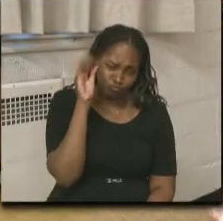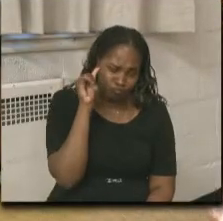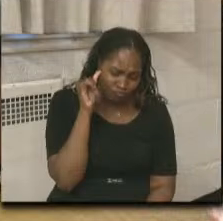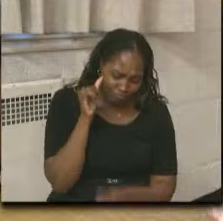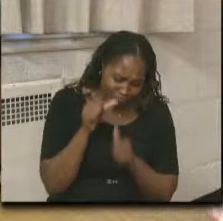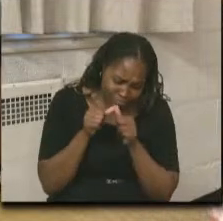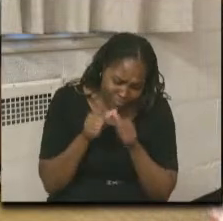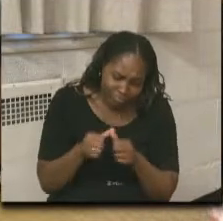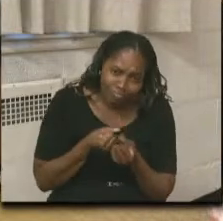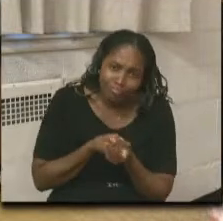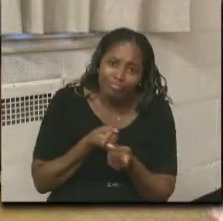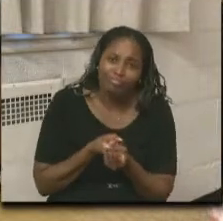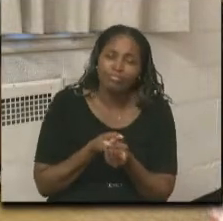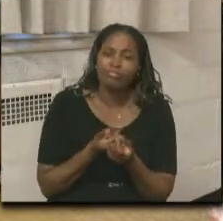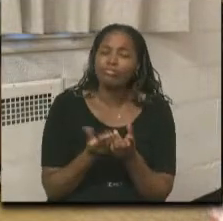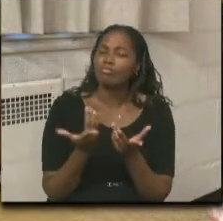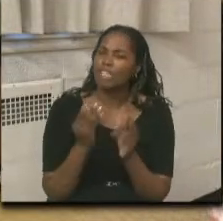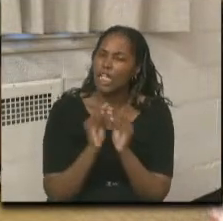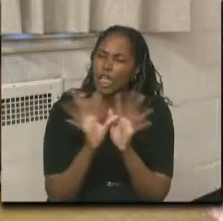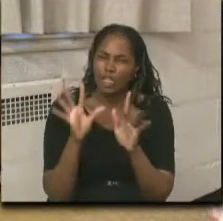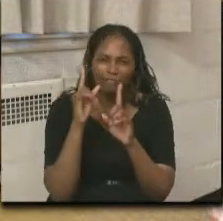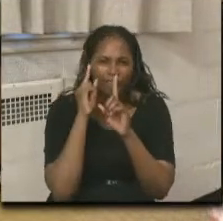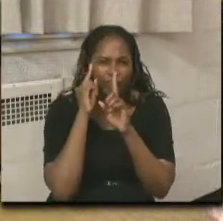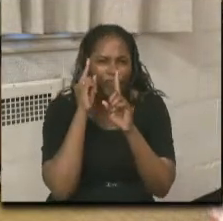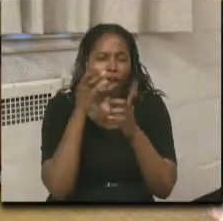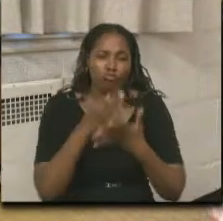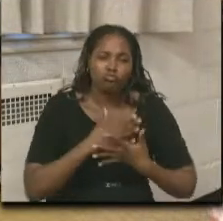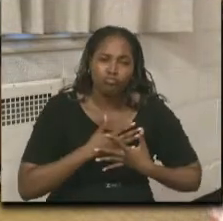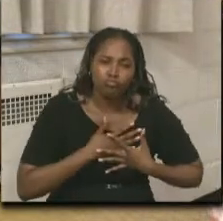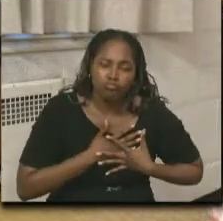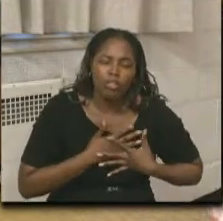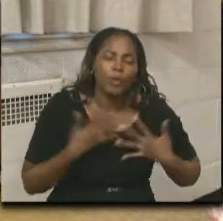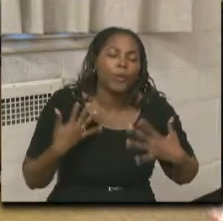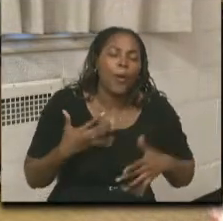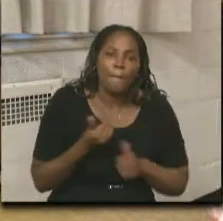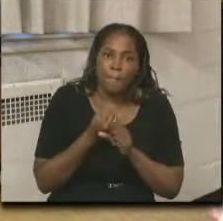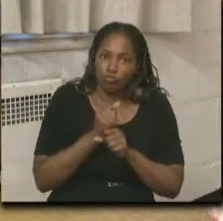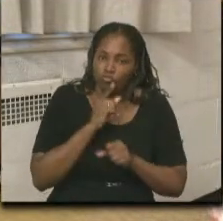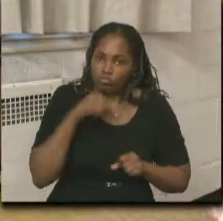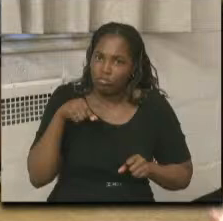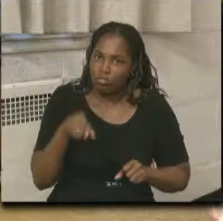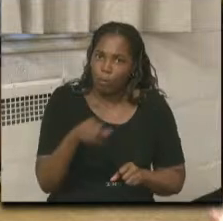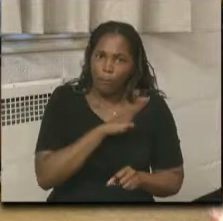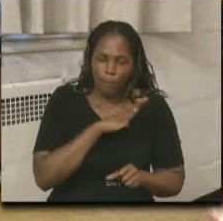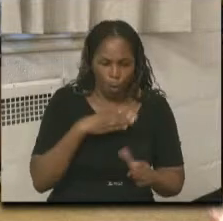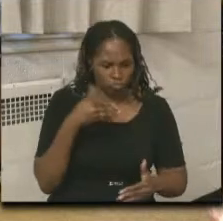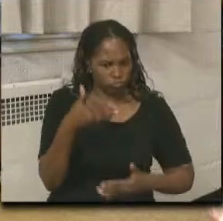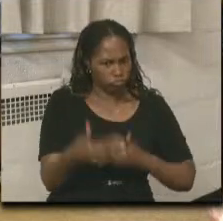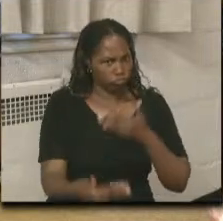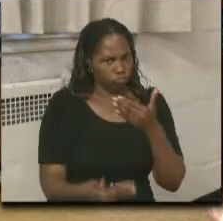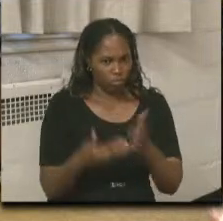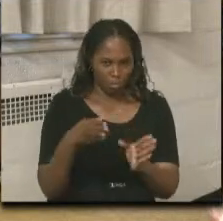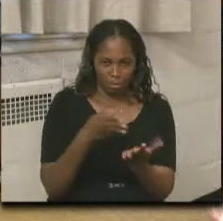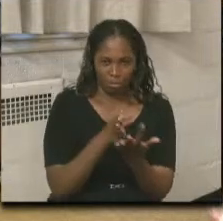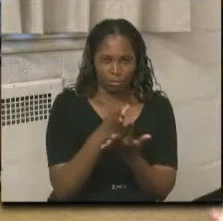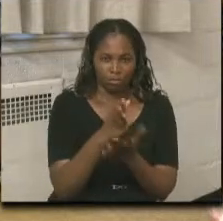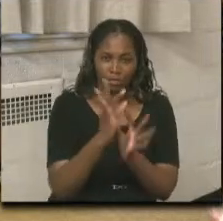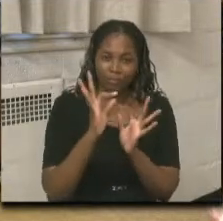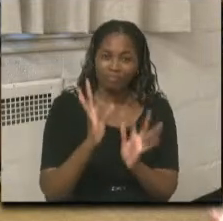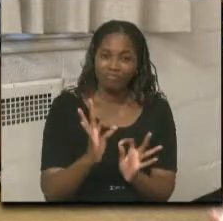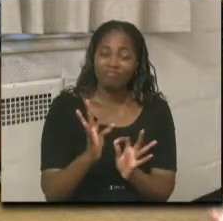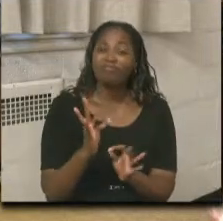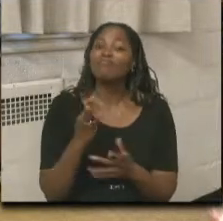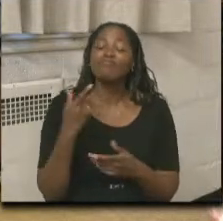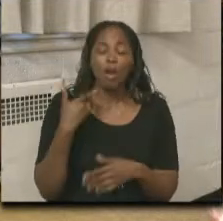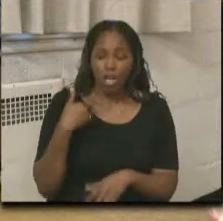leadership, and to ensure that our board was heading in the right direction. Through transition, you've stayed fast, you've held